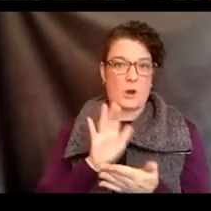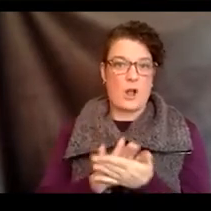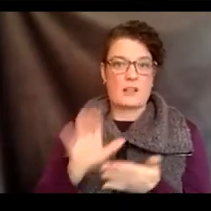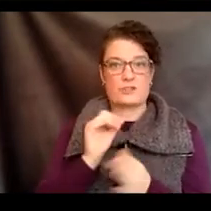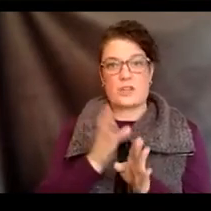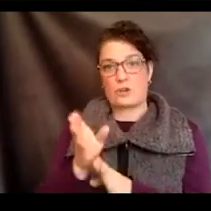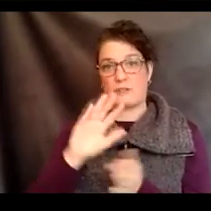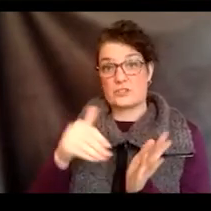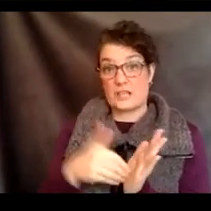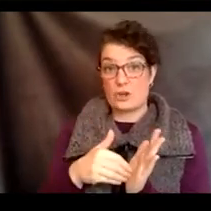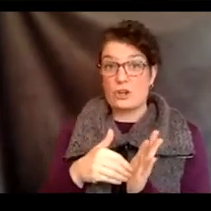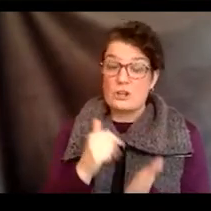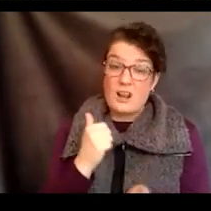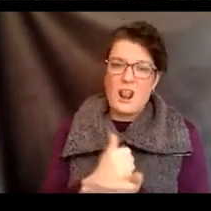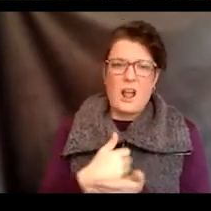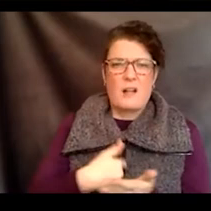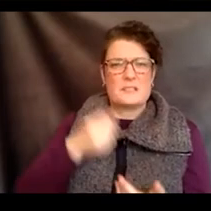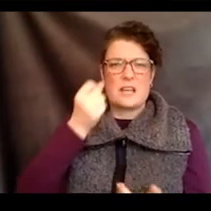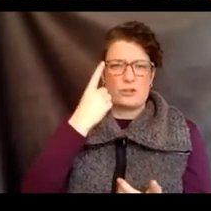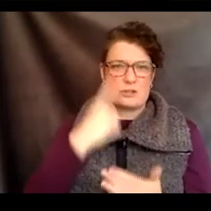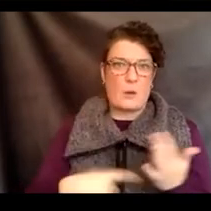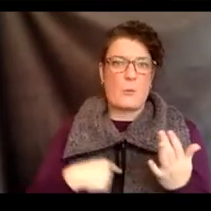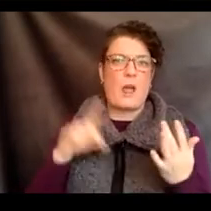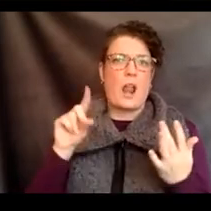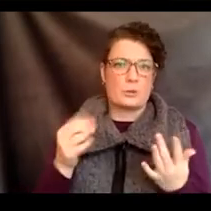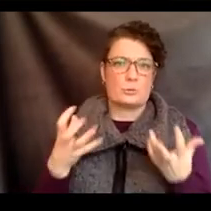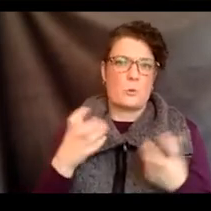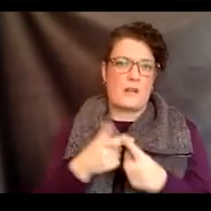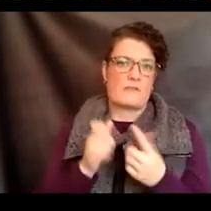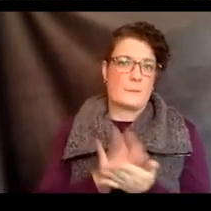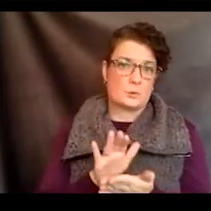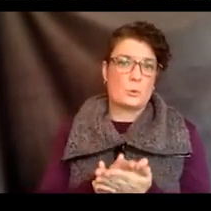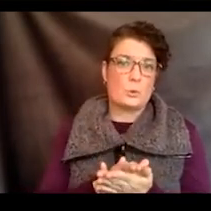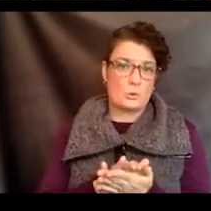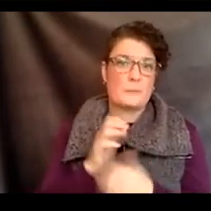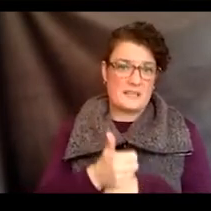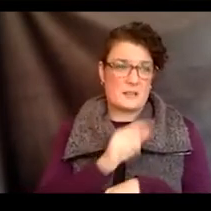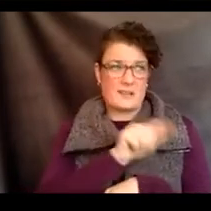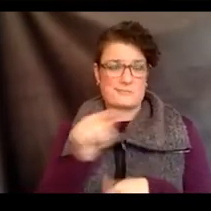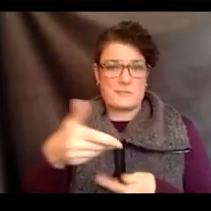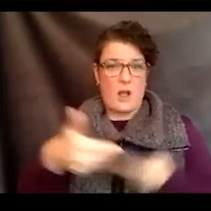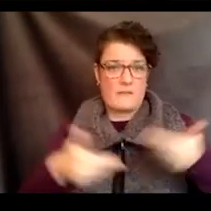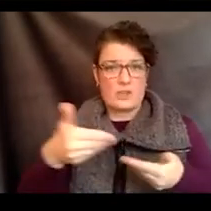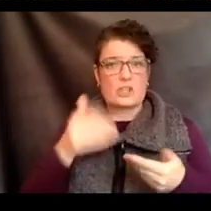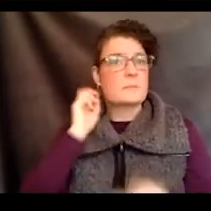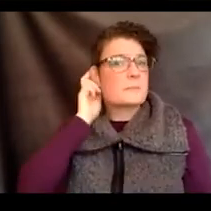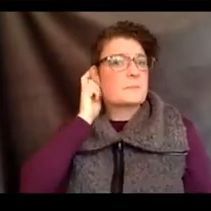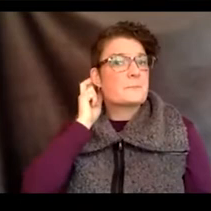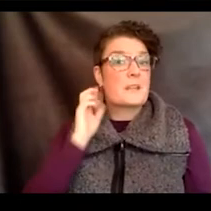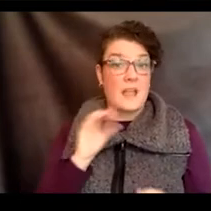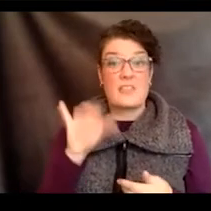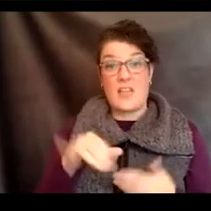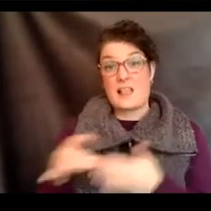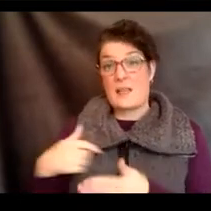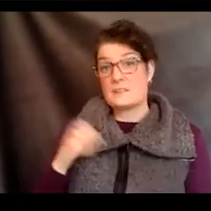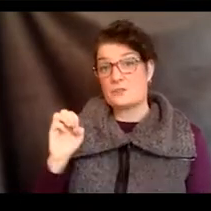helped me understand what I wanted in a school based on what schools were offering. And it ultimately led me to Emory, where I am